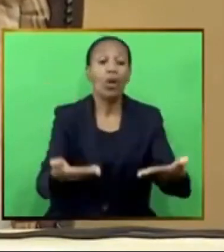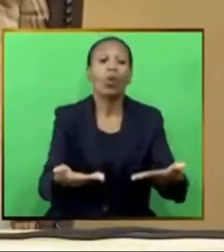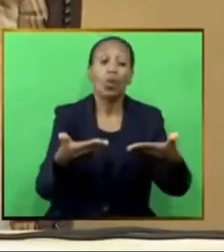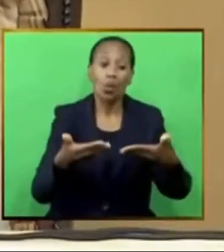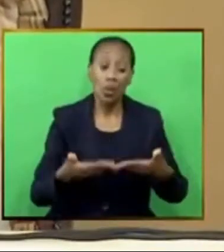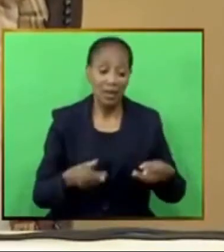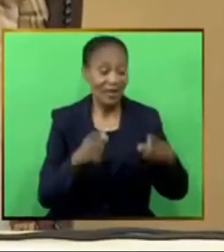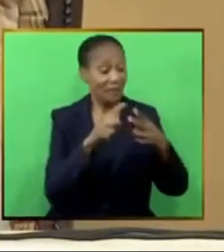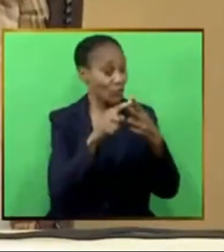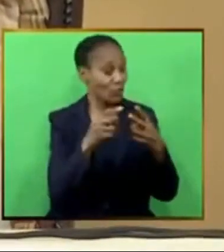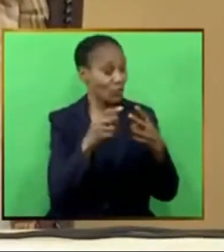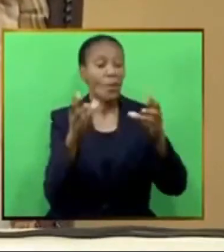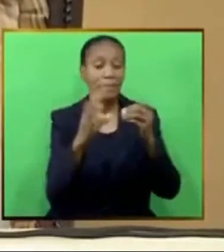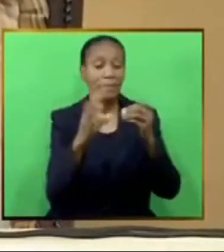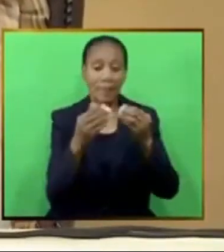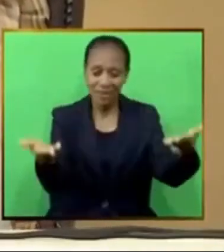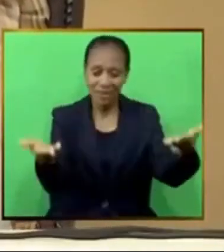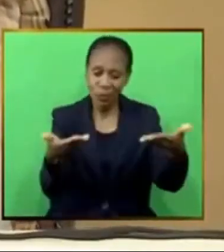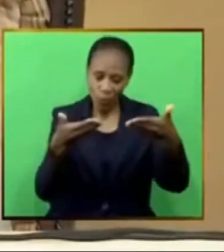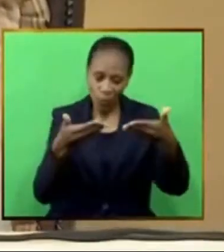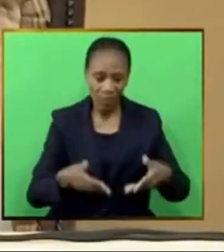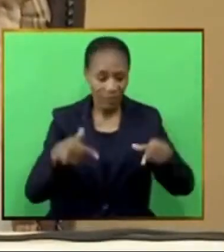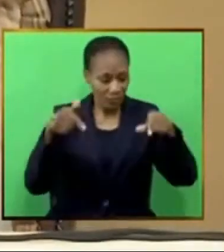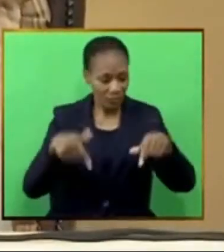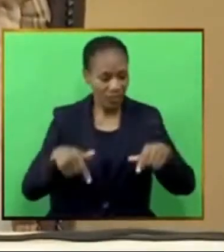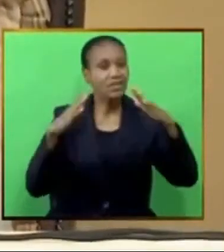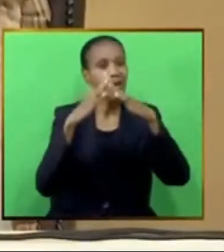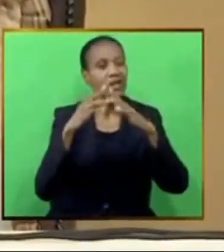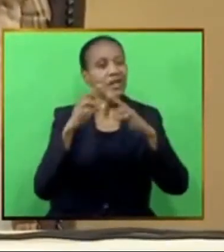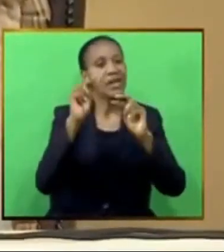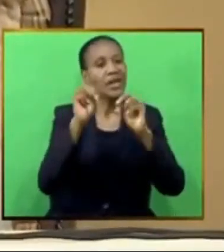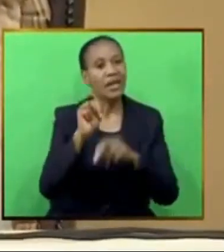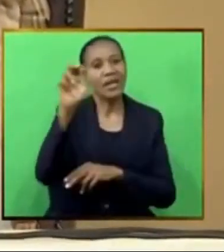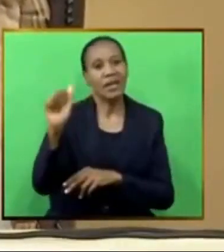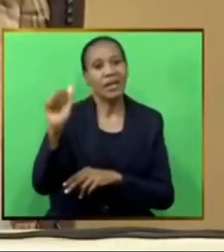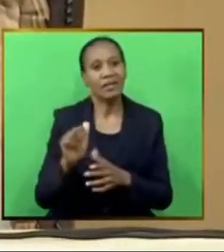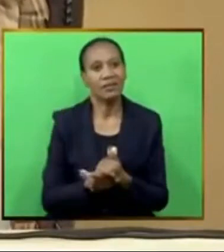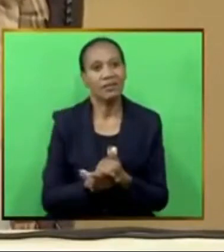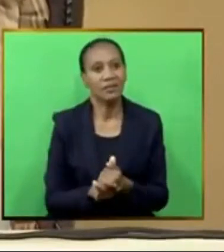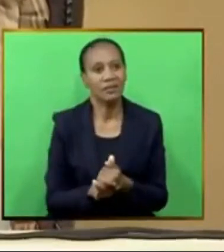honorable members, to this National Assembly.